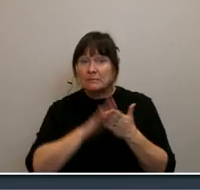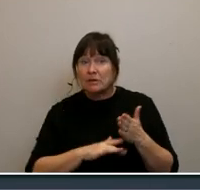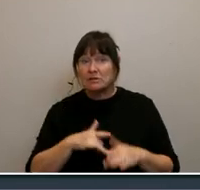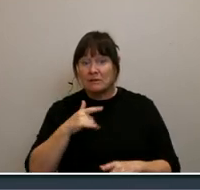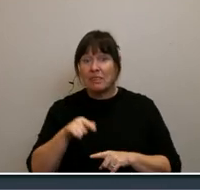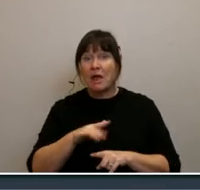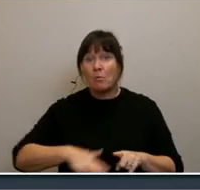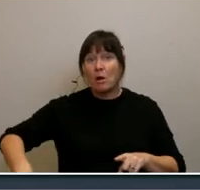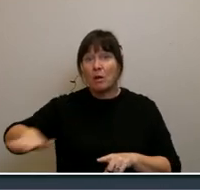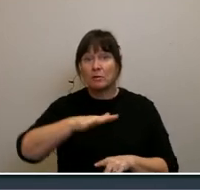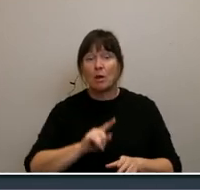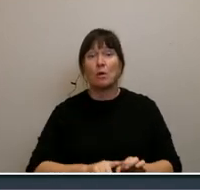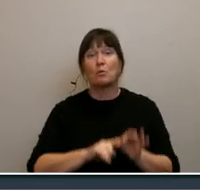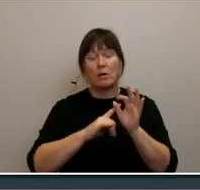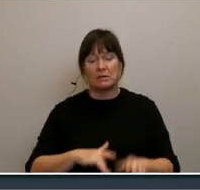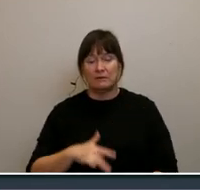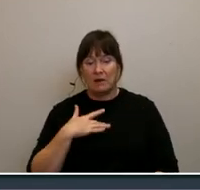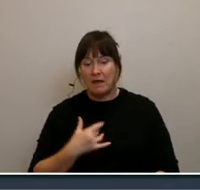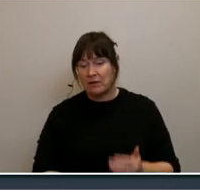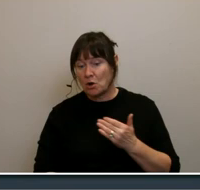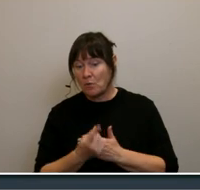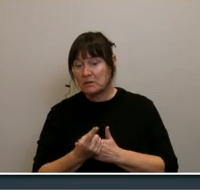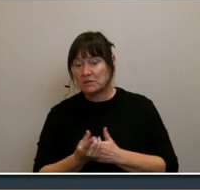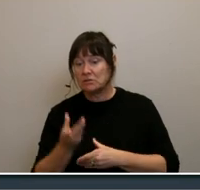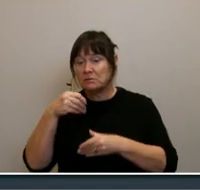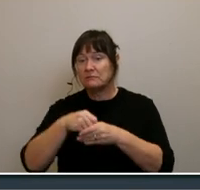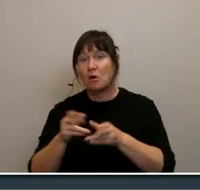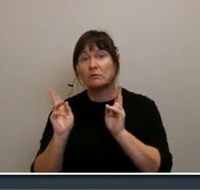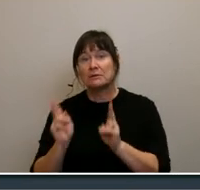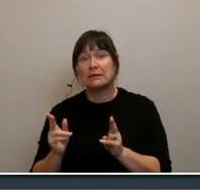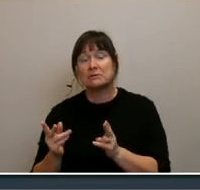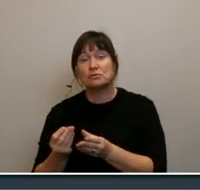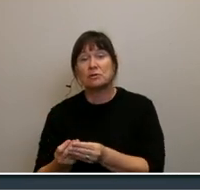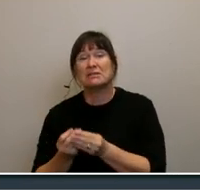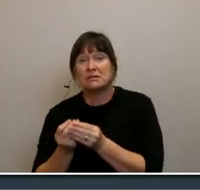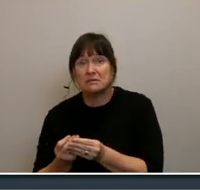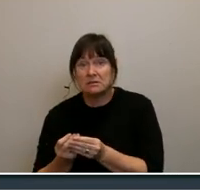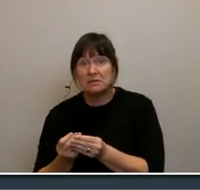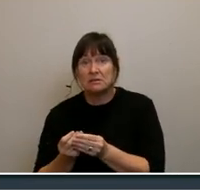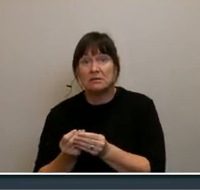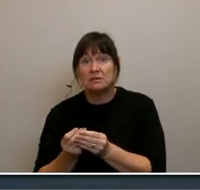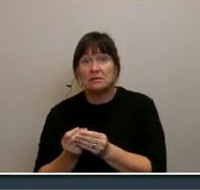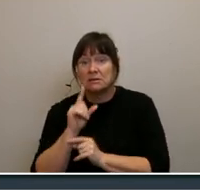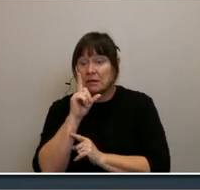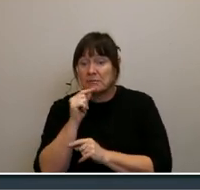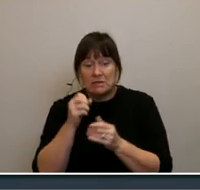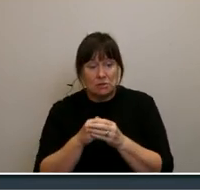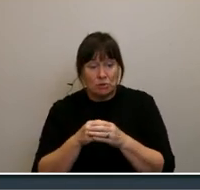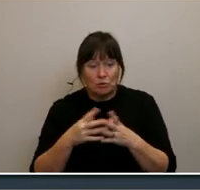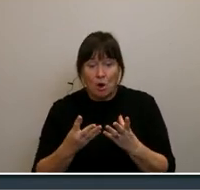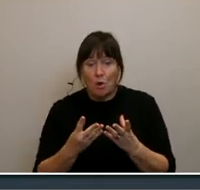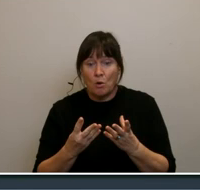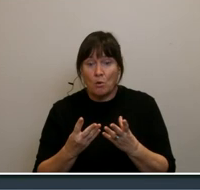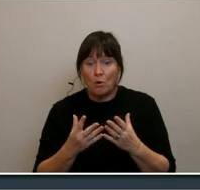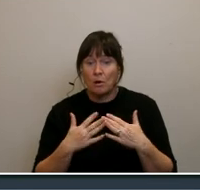experience, quality of life, opportunities to partake in nature's treasures, the capacity to grow and prosper, all will